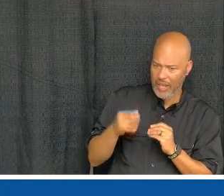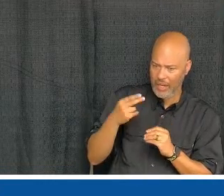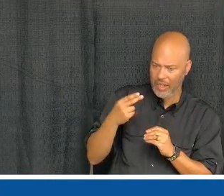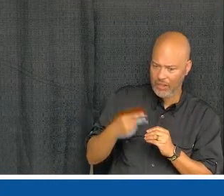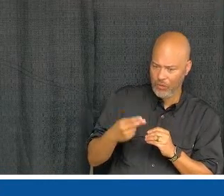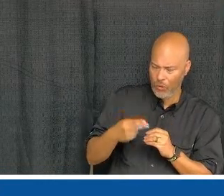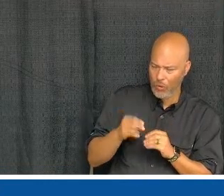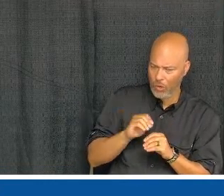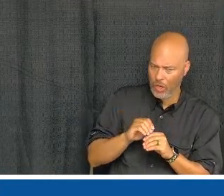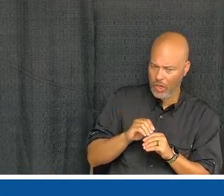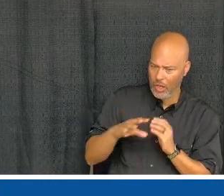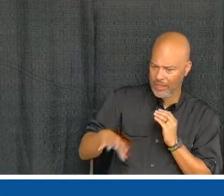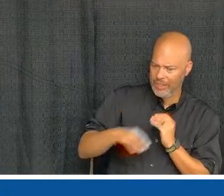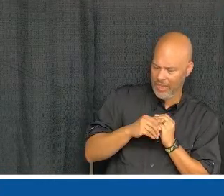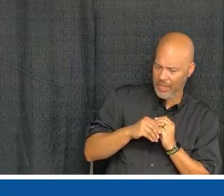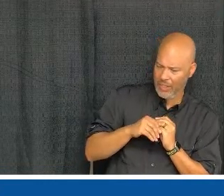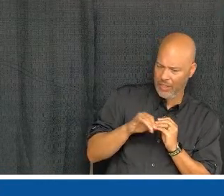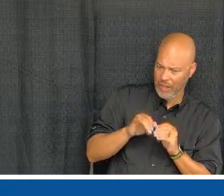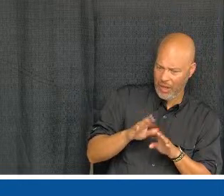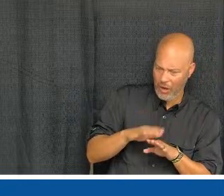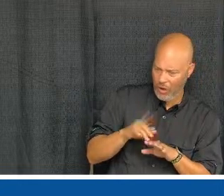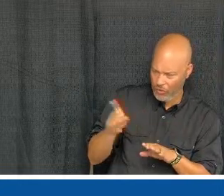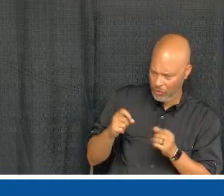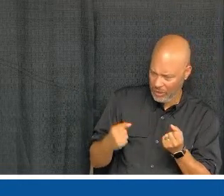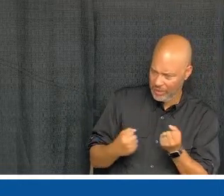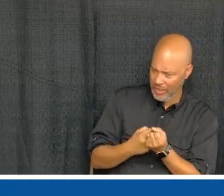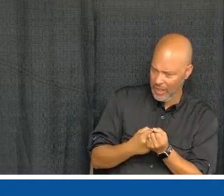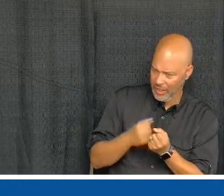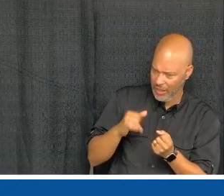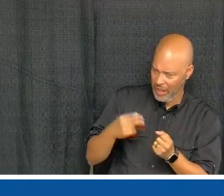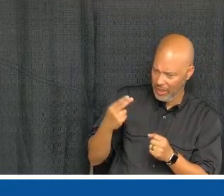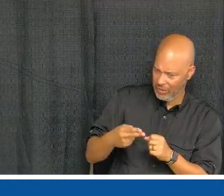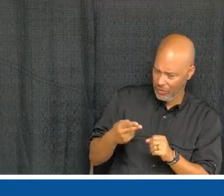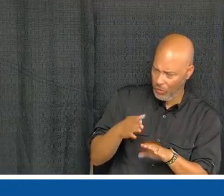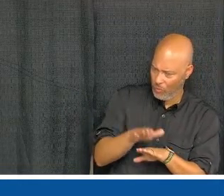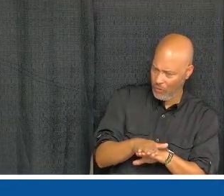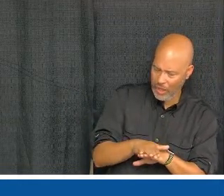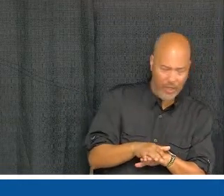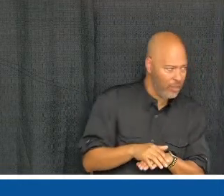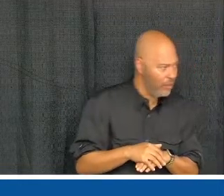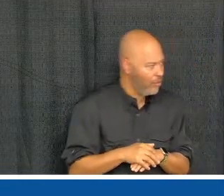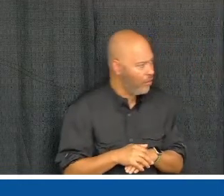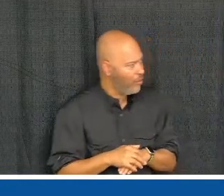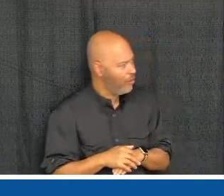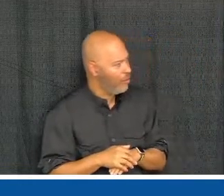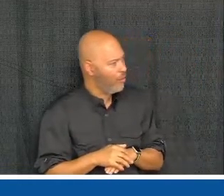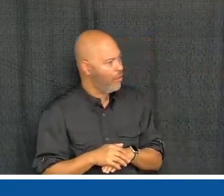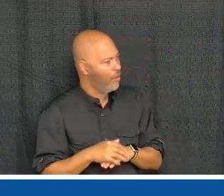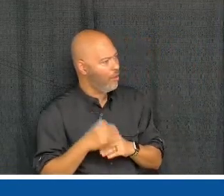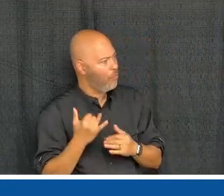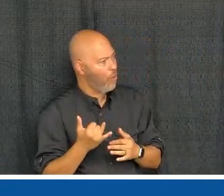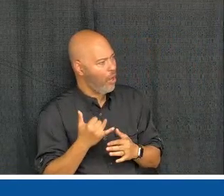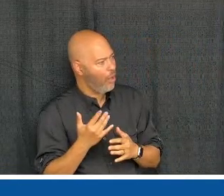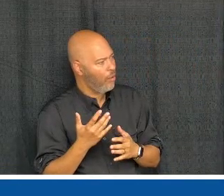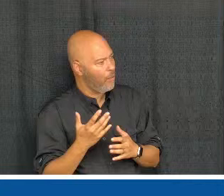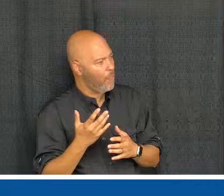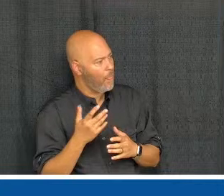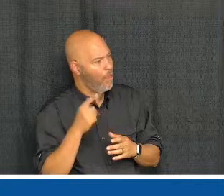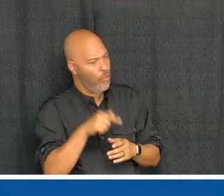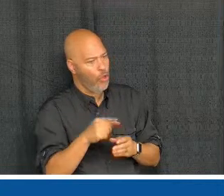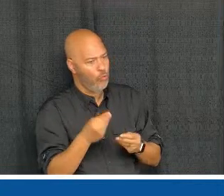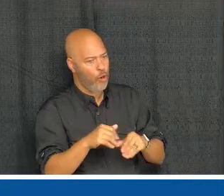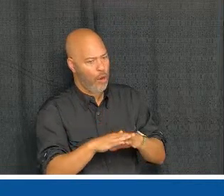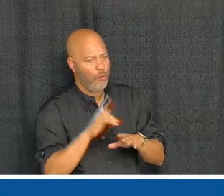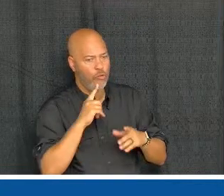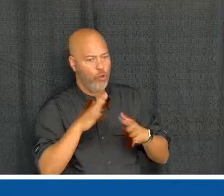overlay. Are you in favor of extending the historical overlay? Well, it's a little premature to talk about that. Those properties are